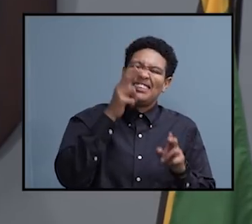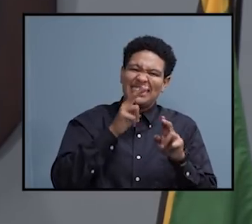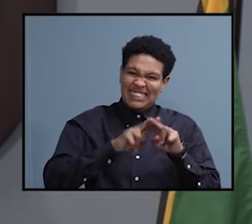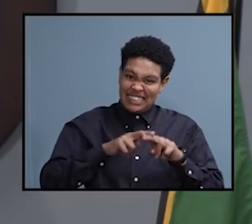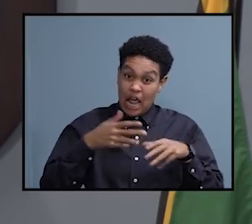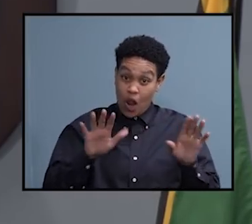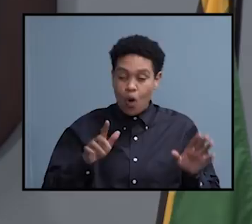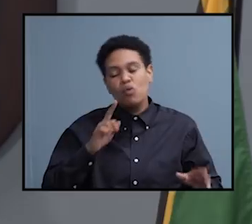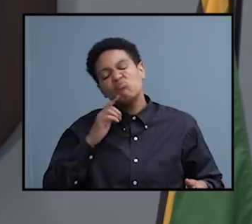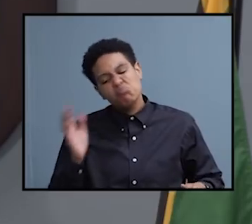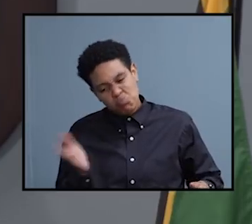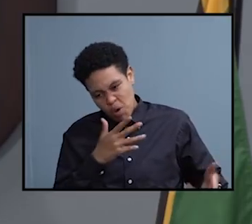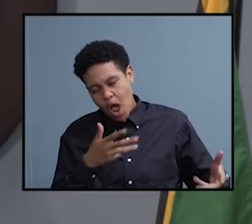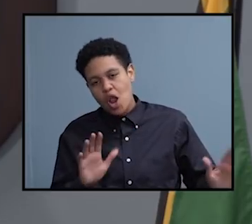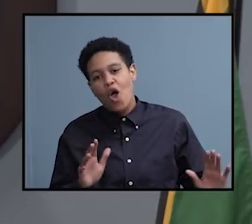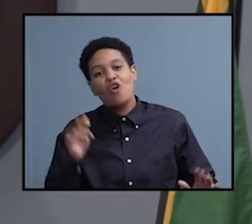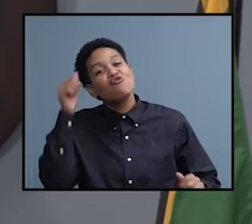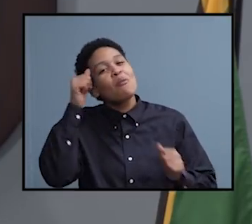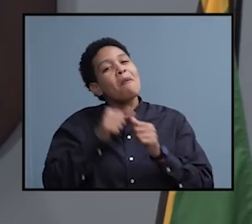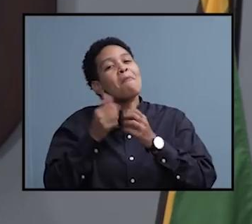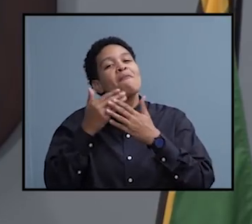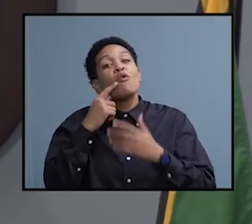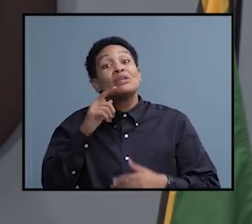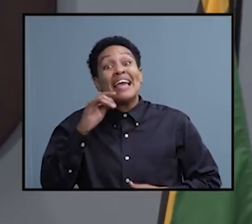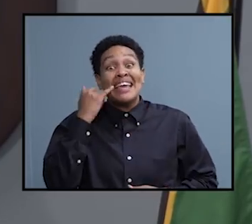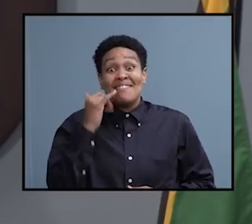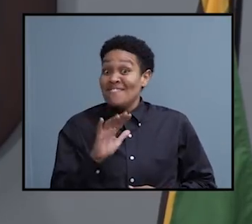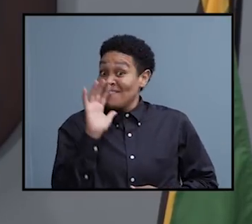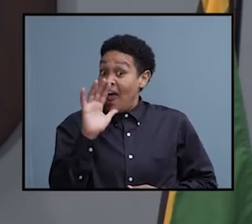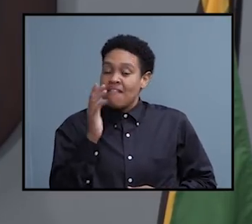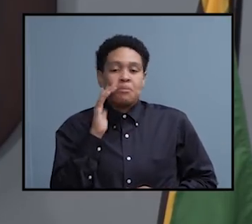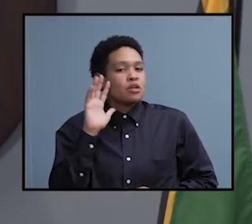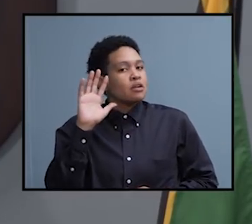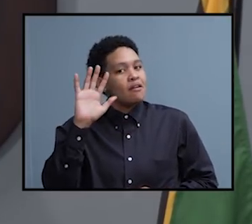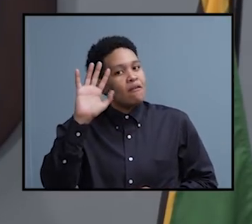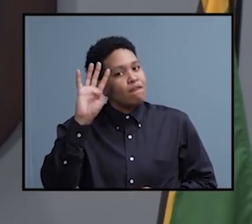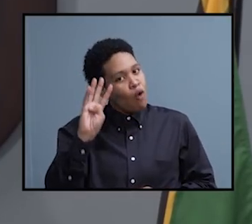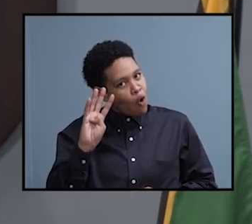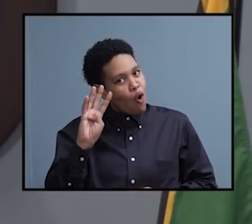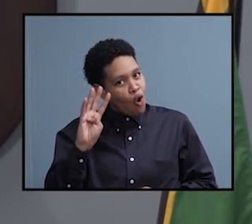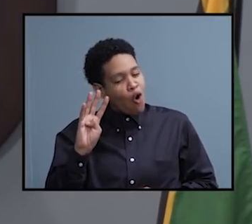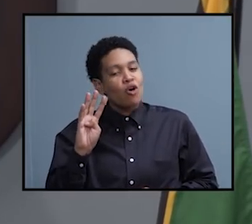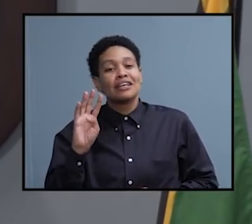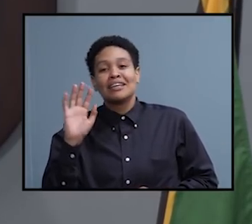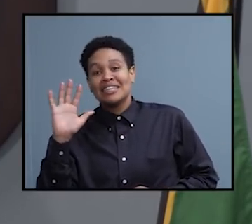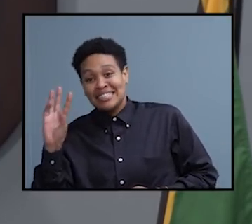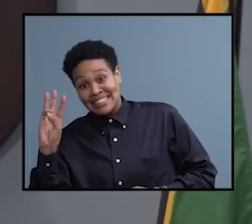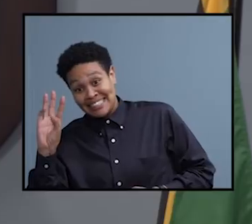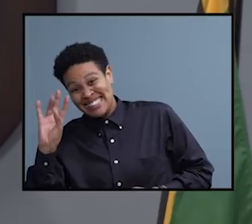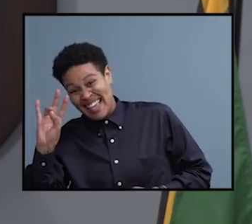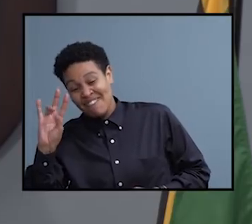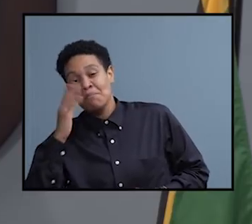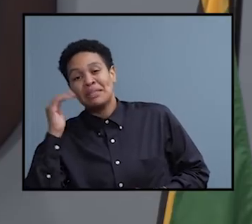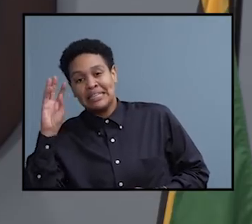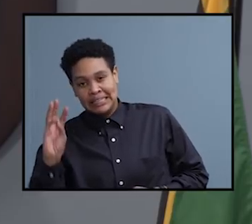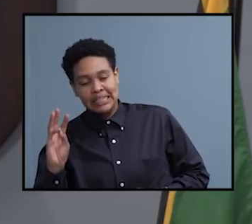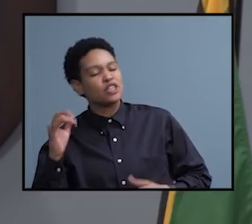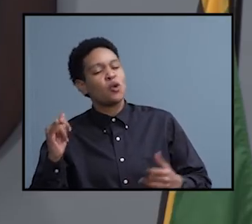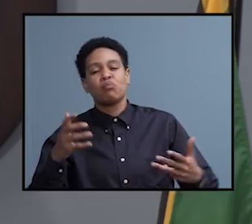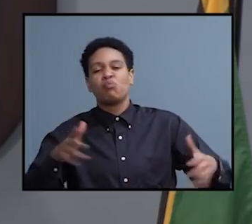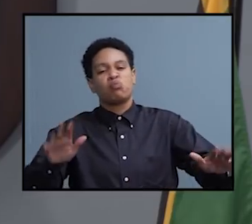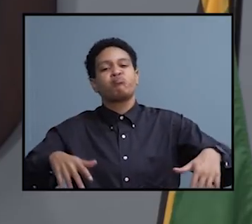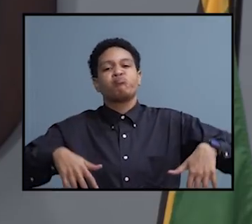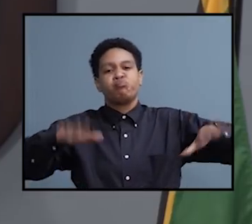was one less. Now we're allowing the PPV private passenger vehicles